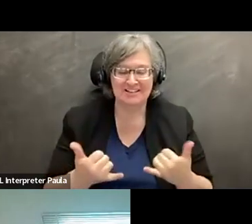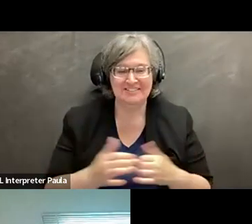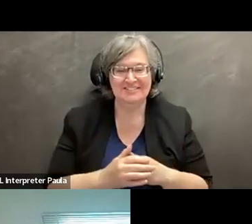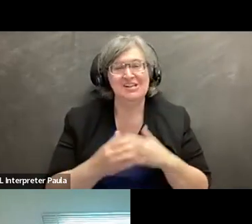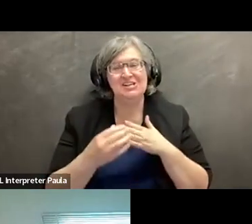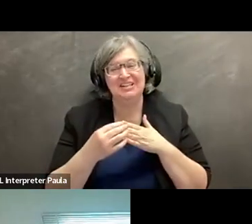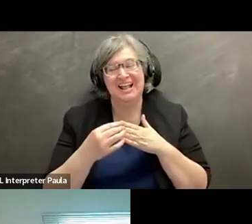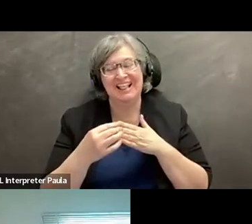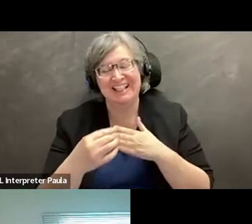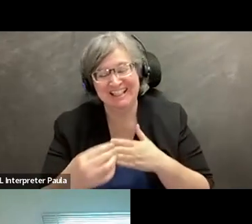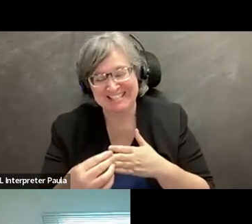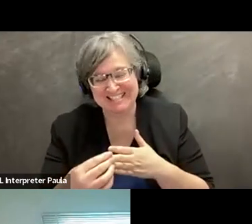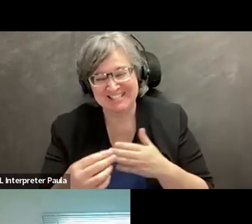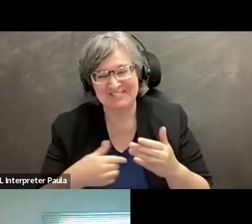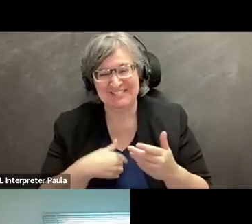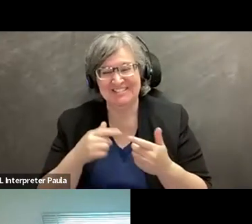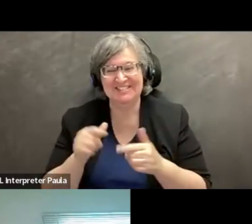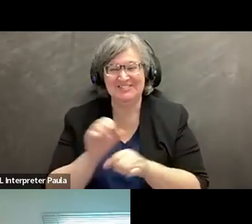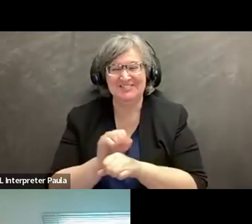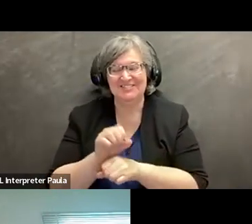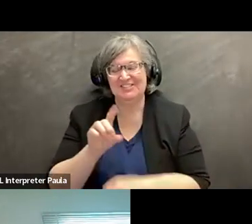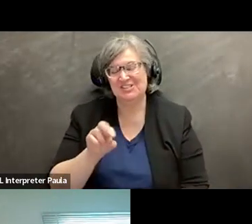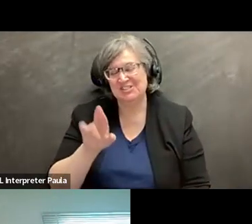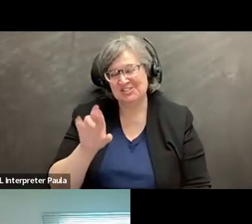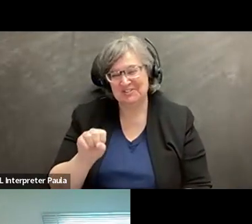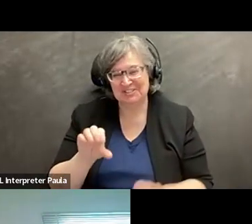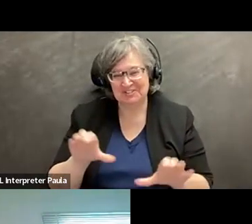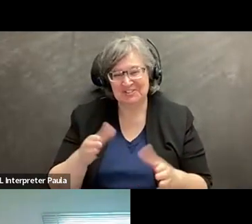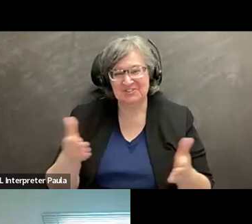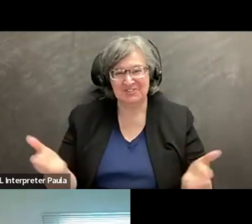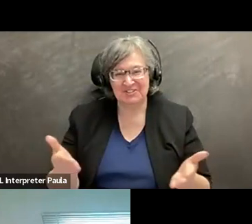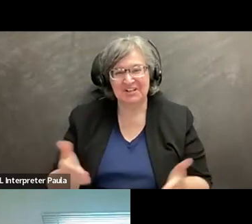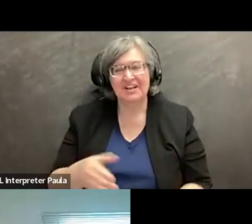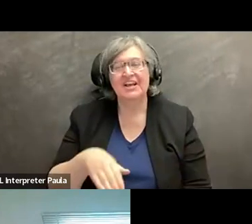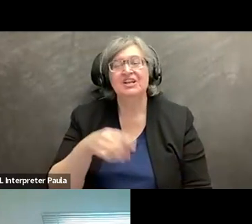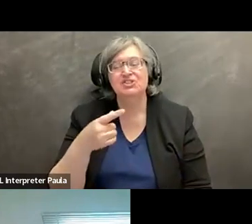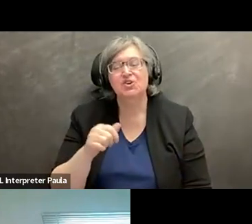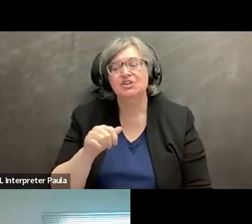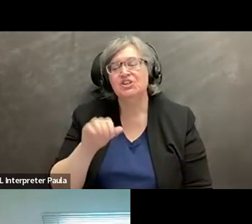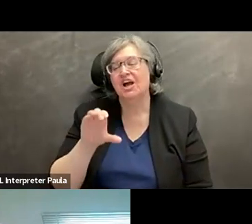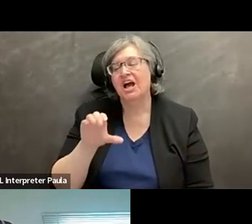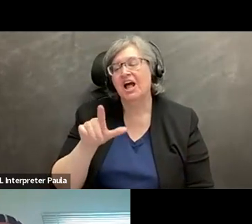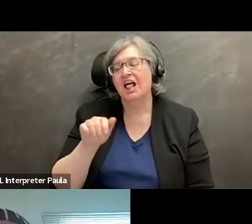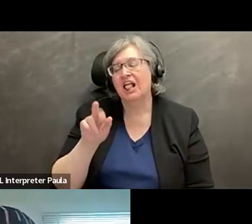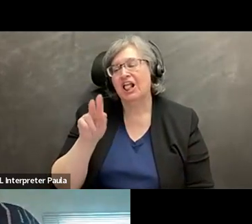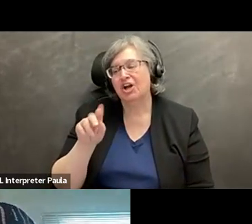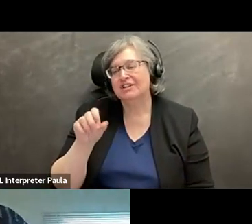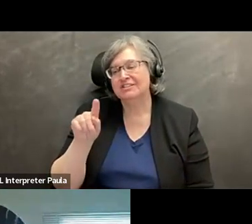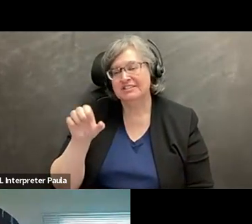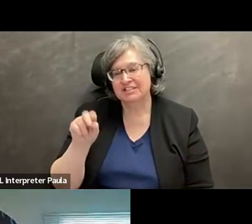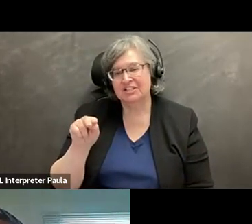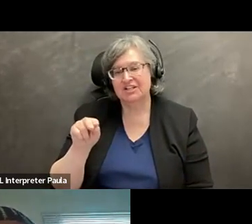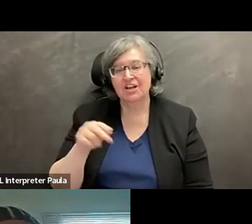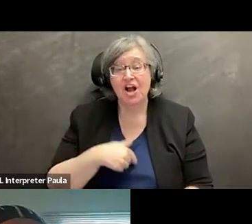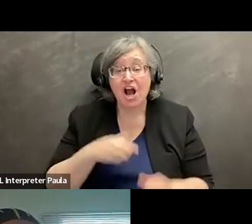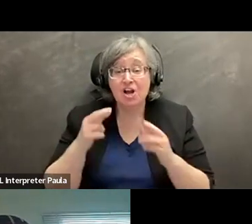leads me into the work that Doris is doing here in Clarkston, Georgia. And welcome back, Doris. And I'm hoping our